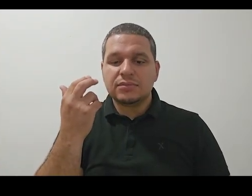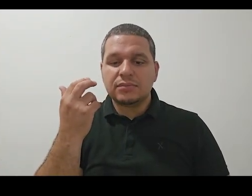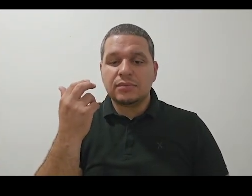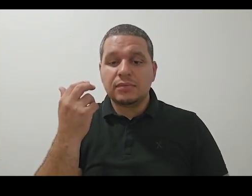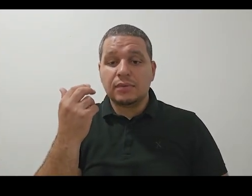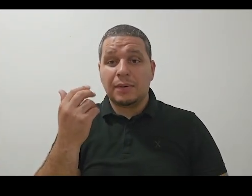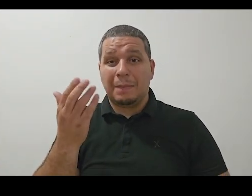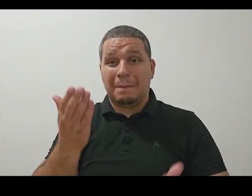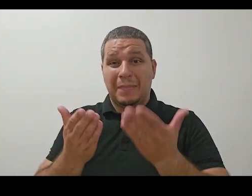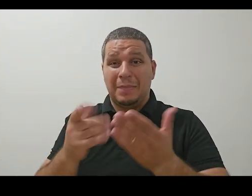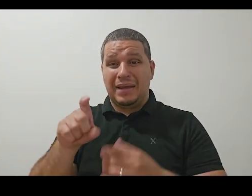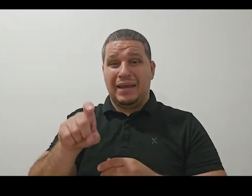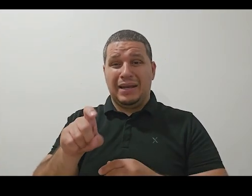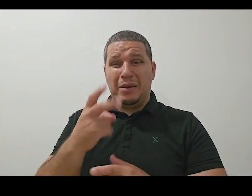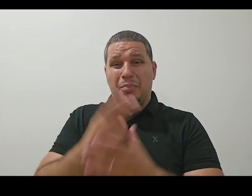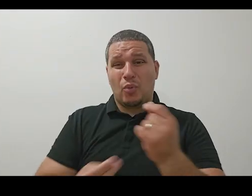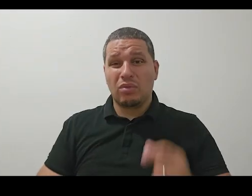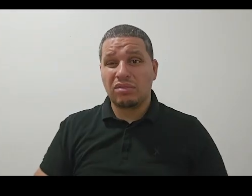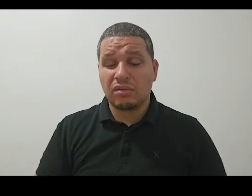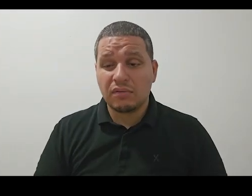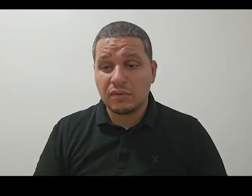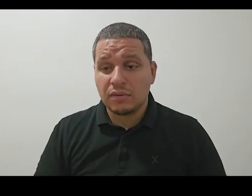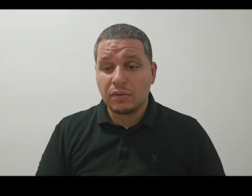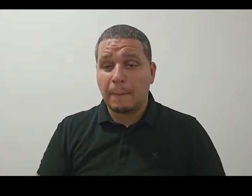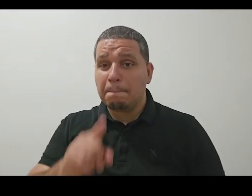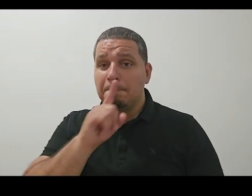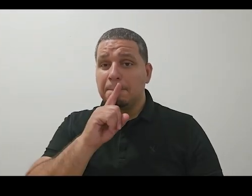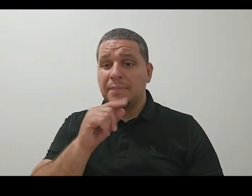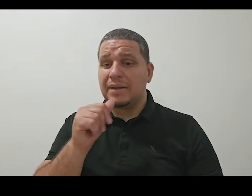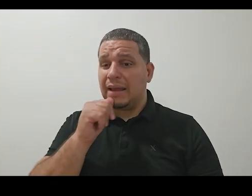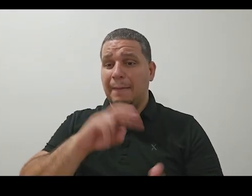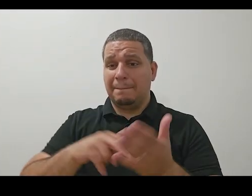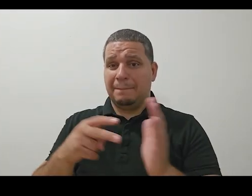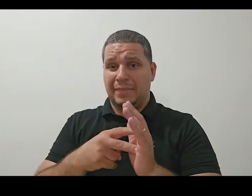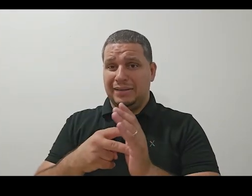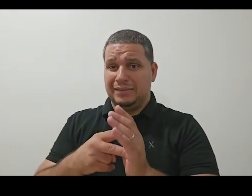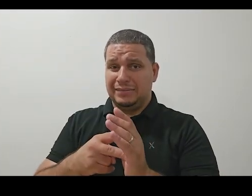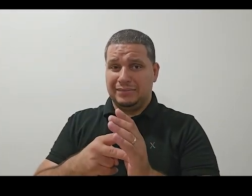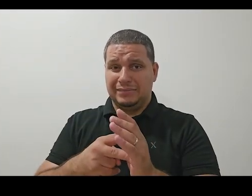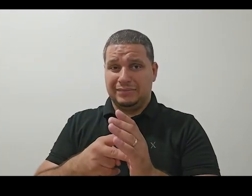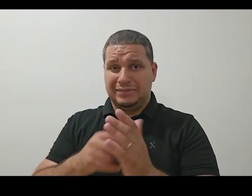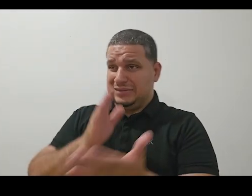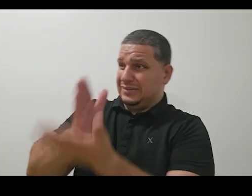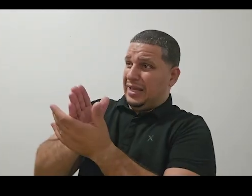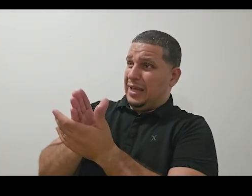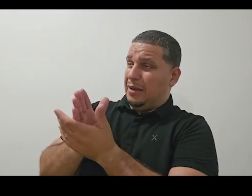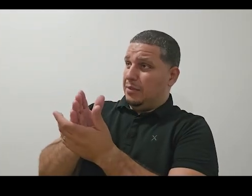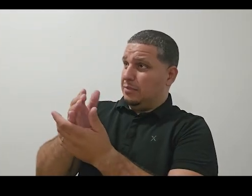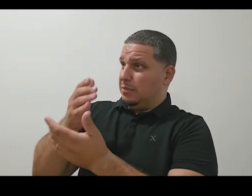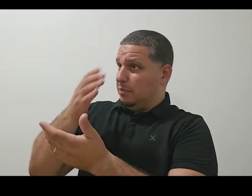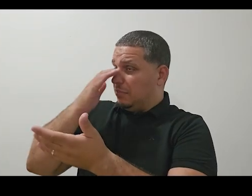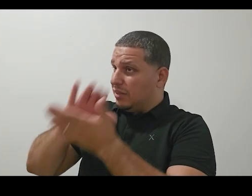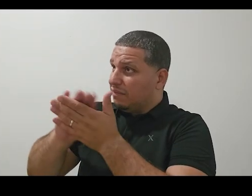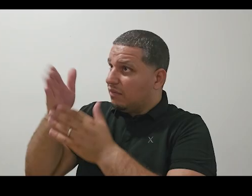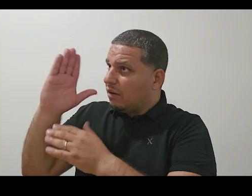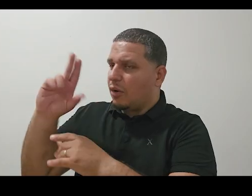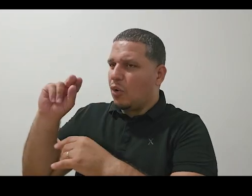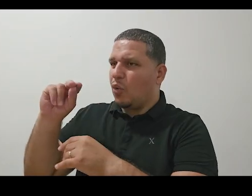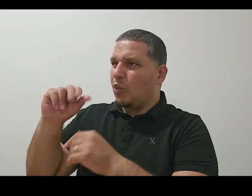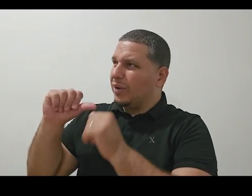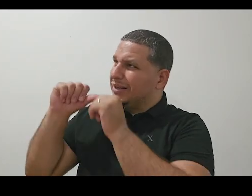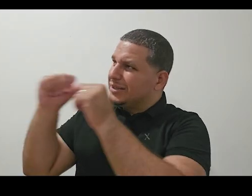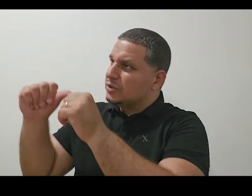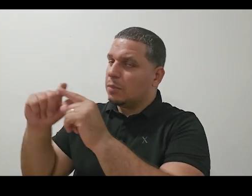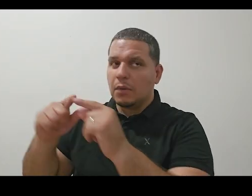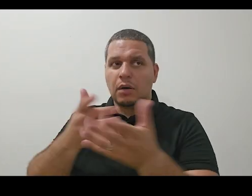that they may need both. It doesn't say stop. It doesn't mean stop. What it means, continue